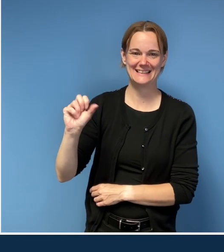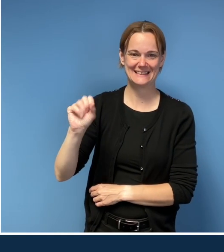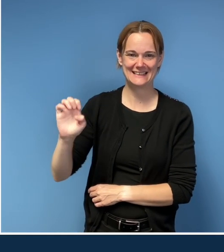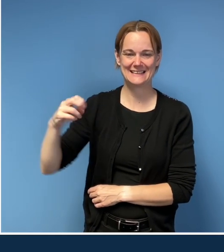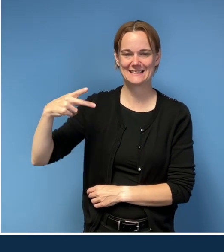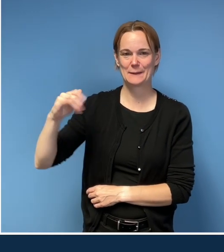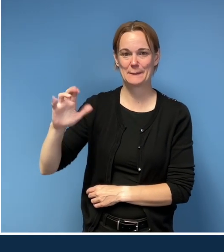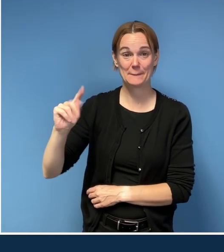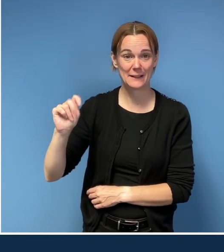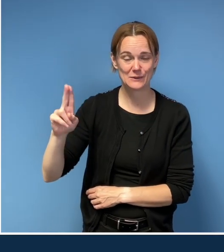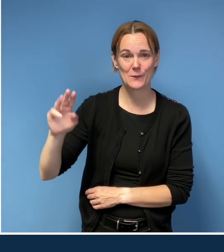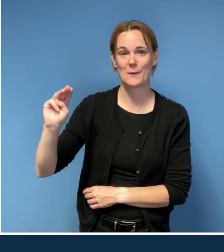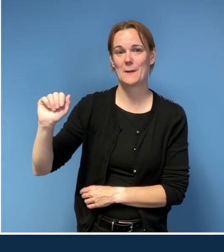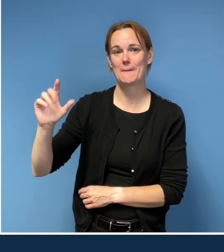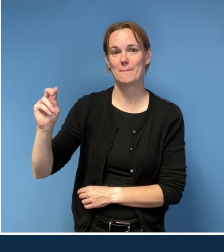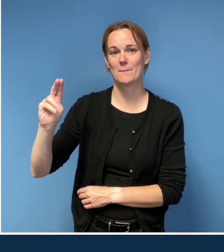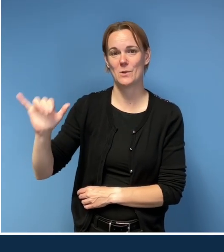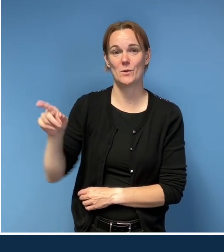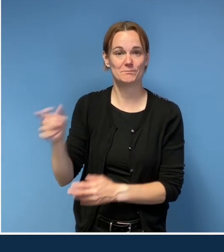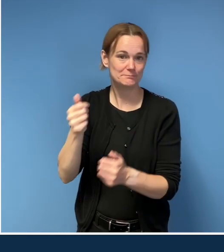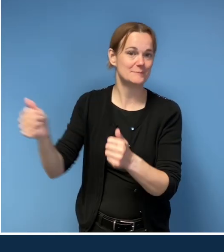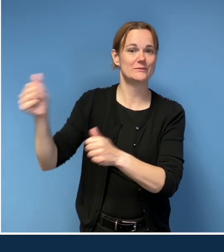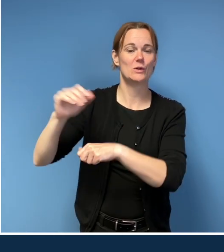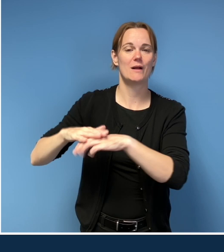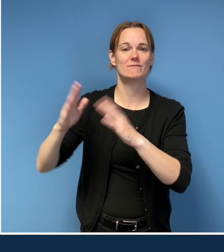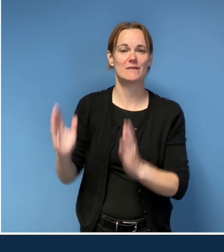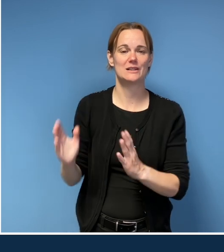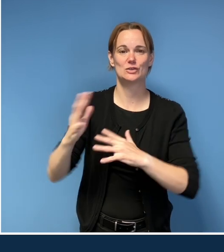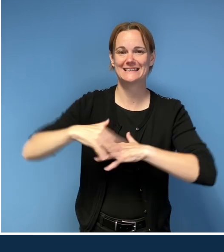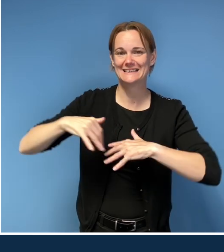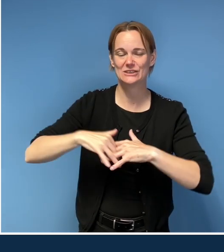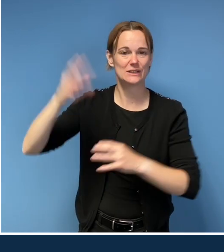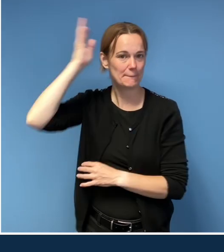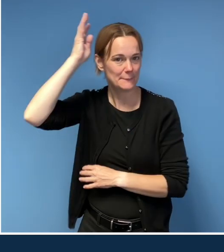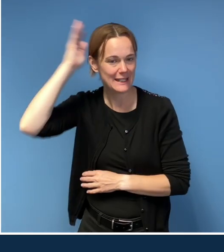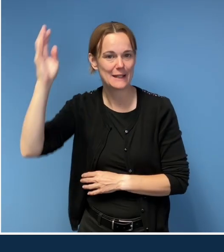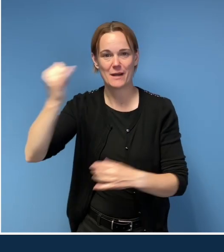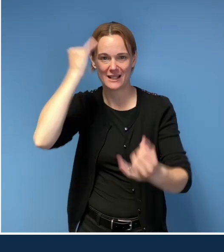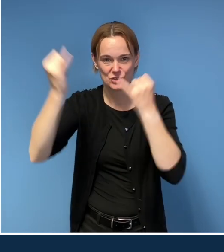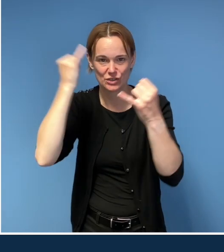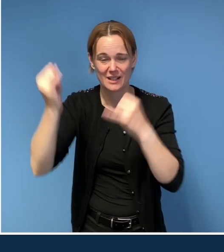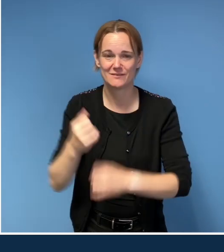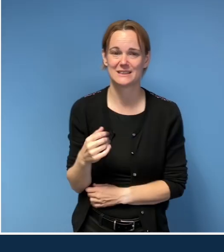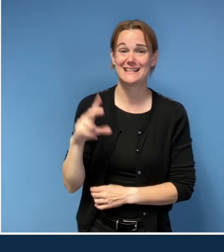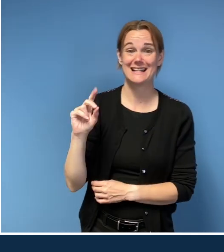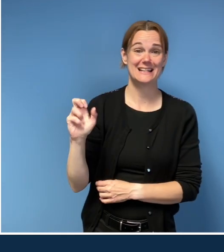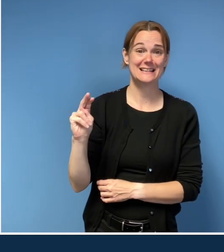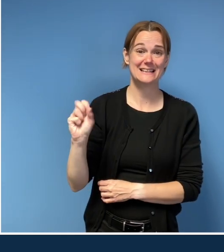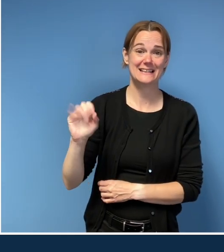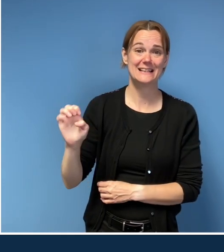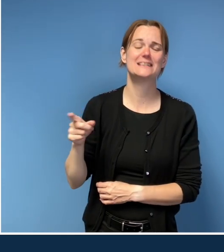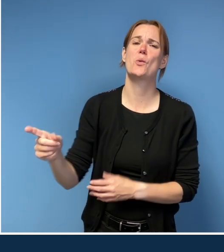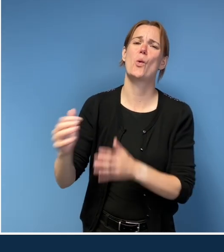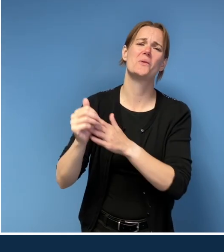Advisor, Mi'kmaq and Indigenous Initiatives here at Nova Scotia Community College. Denise's leadership and her expertise really shows us